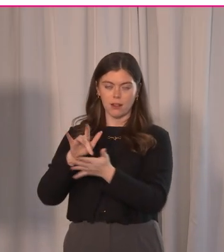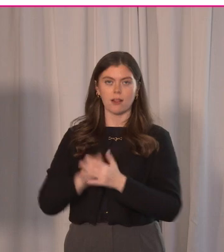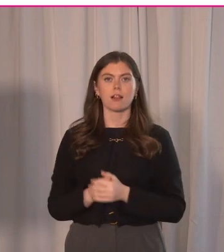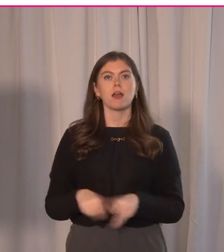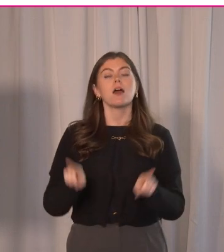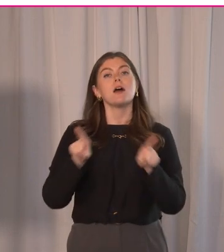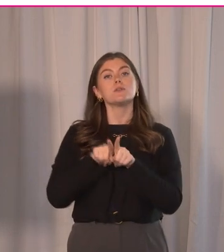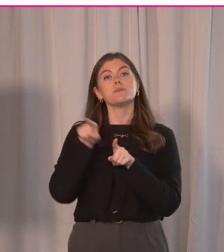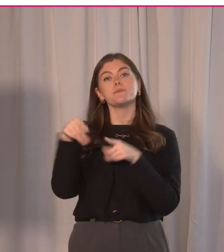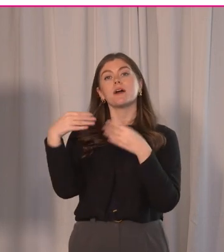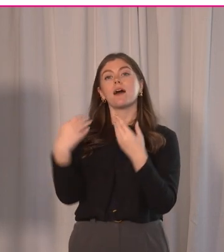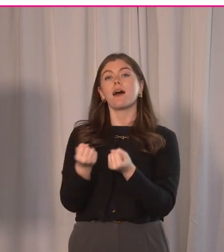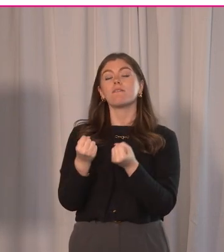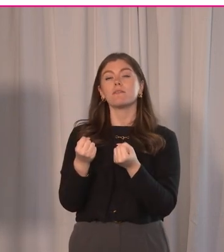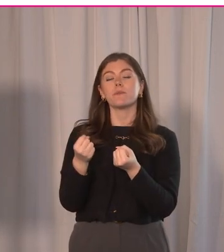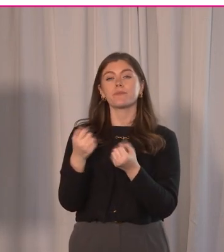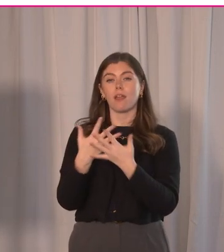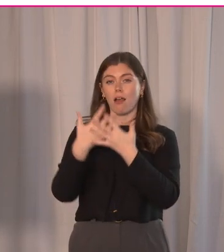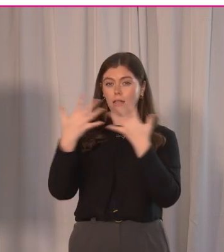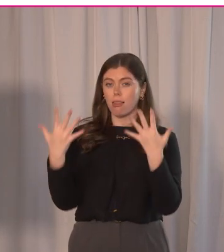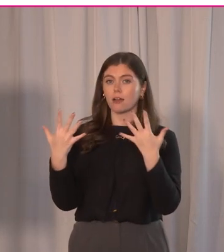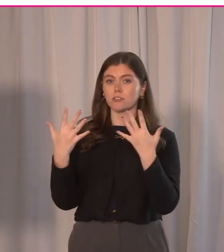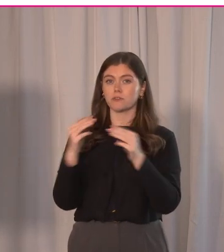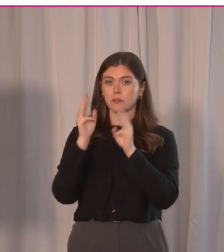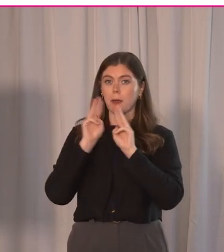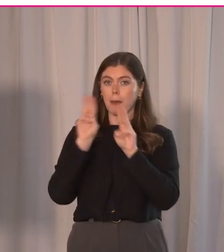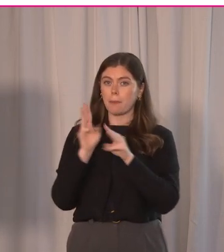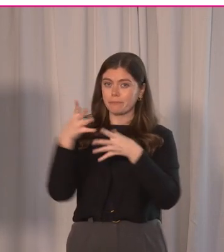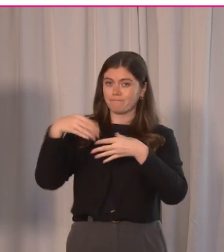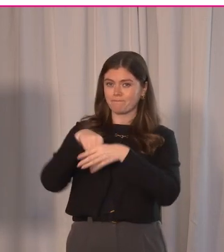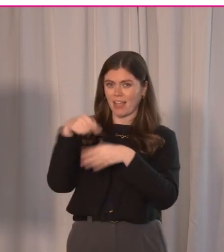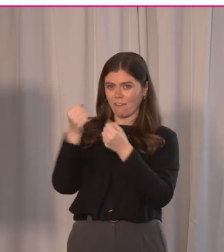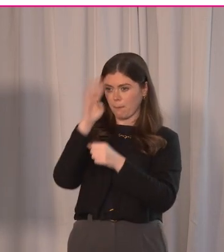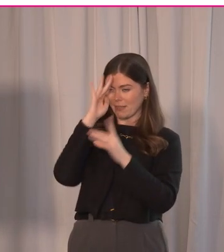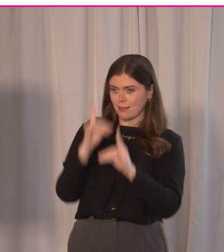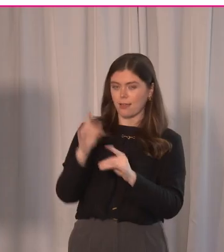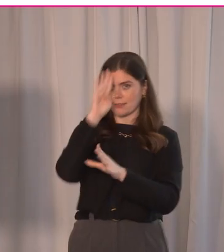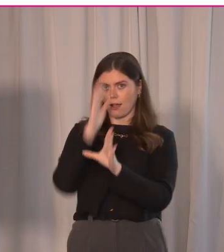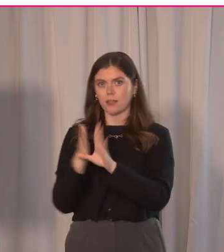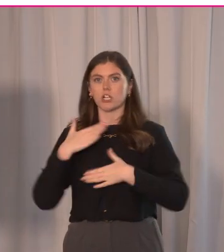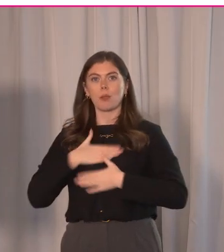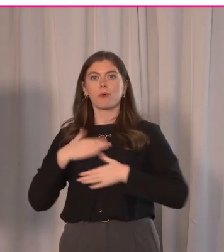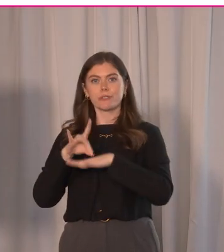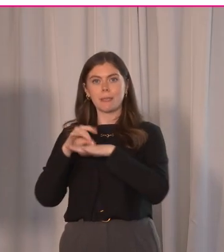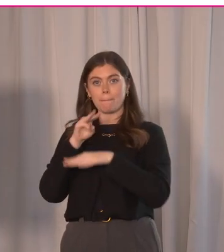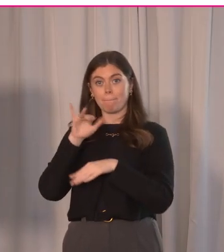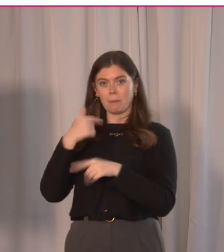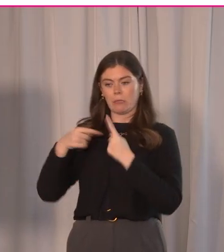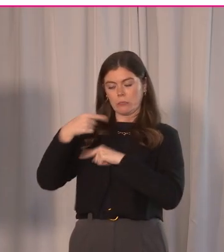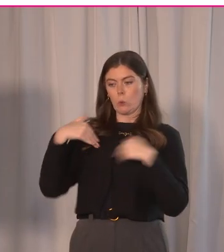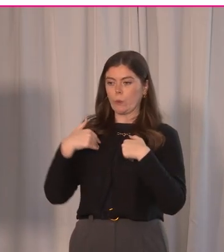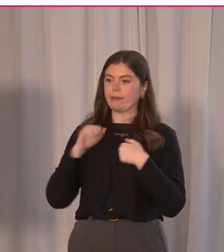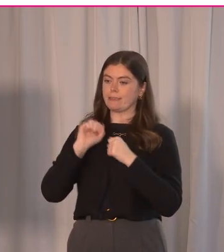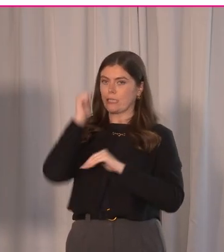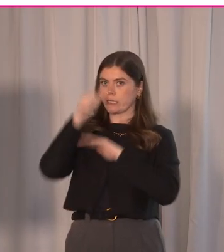Also having a large proportion of the sample with mental health, psychological and emotional conditions, there was a worry that their experiences might overshadow the